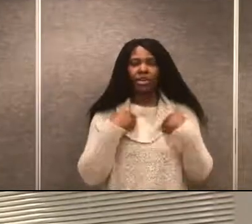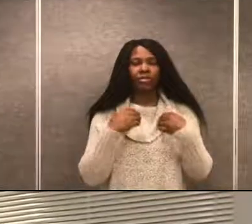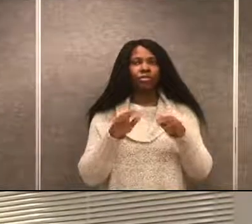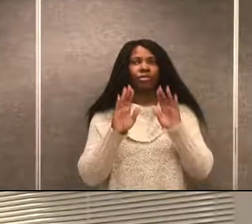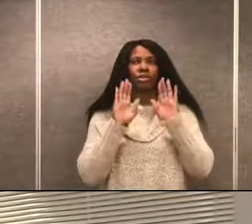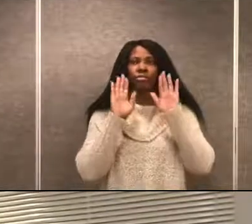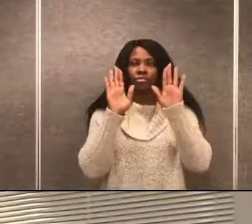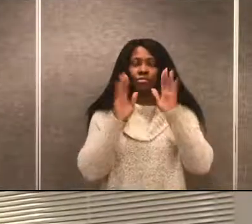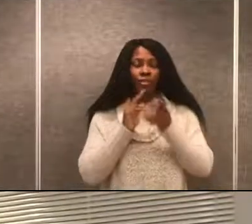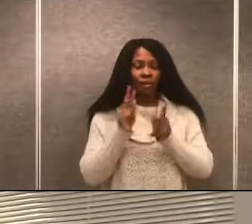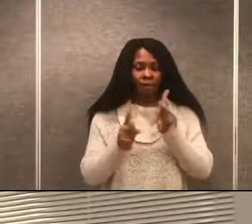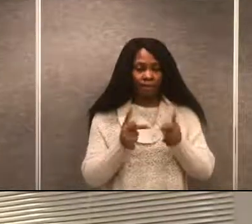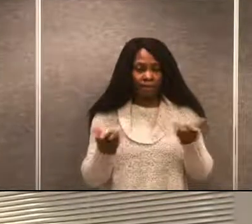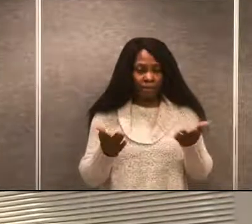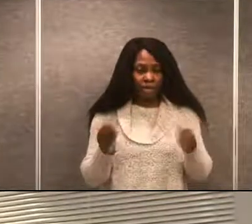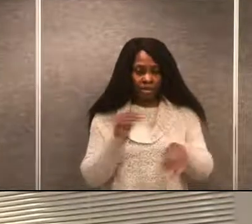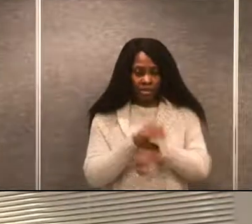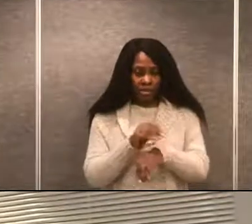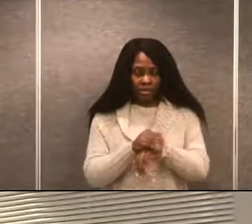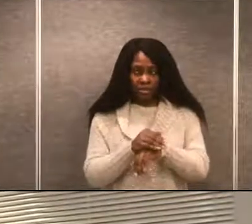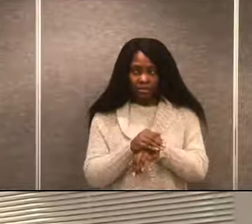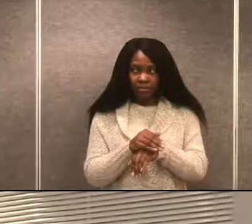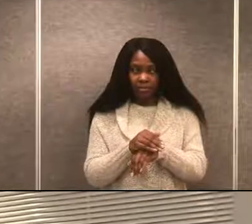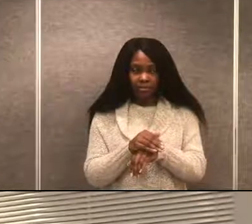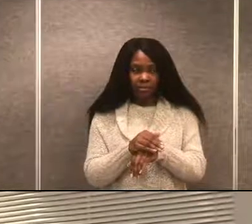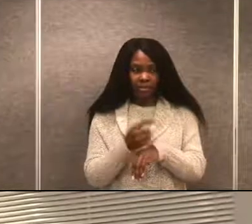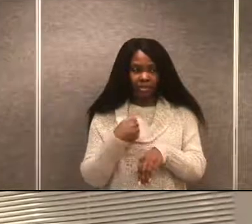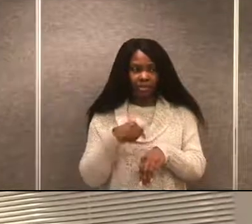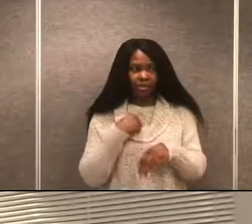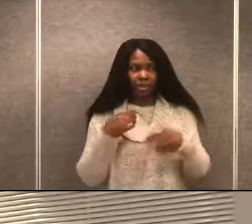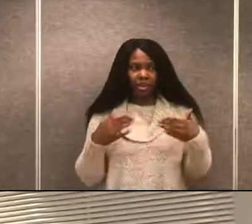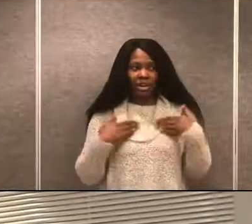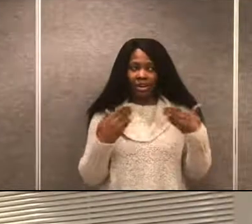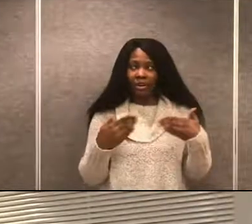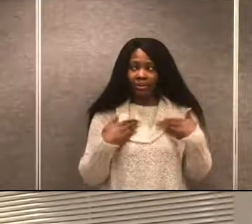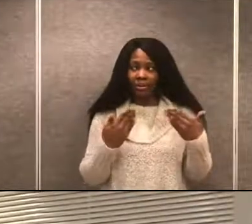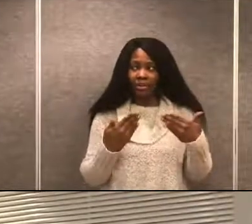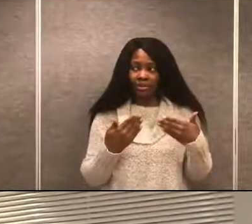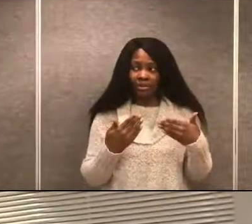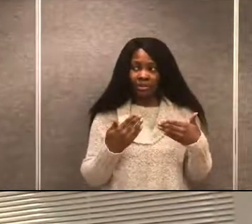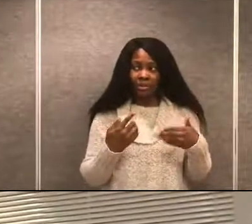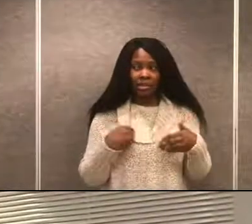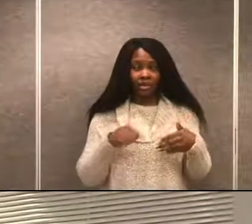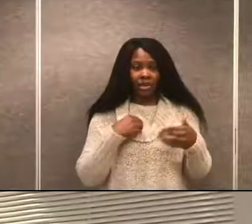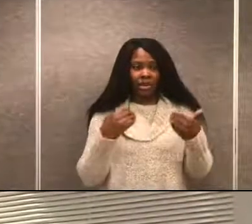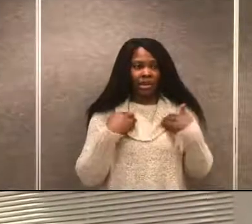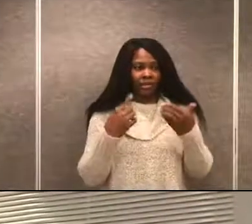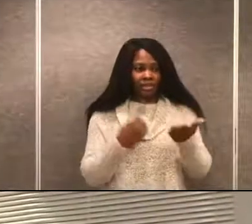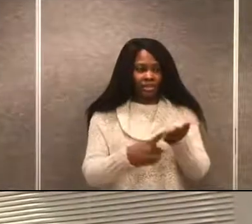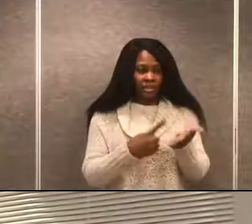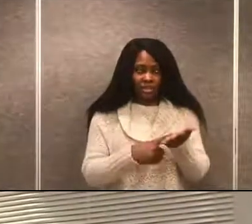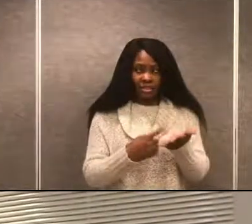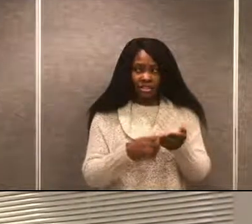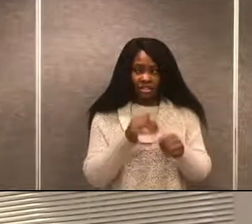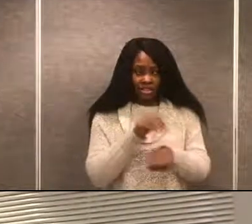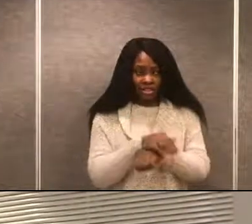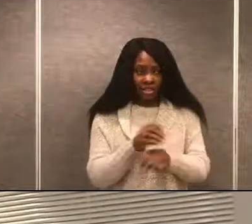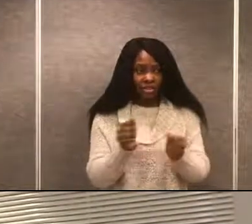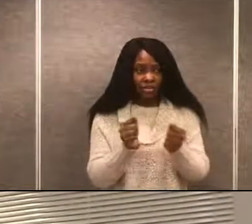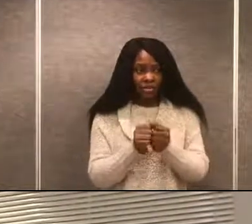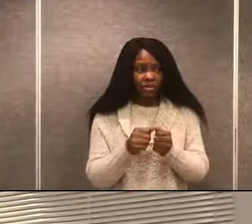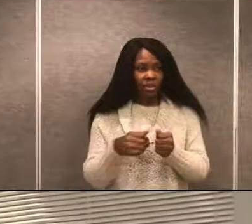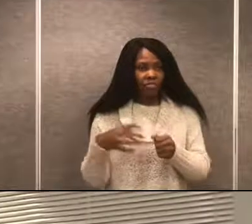tonight. We're very happy that we was able to have this discussion with our